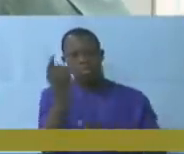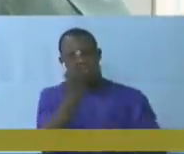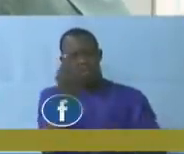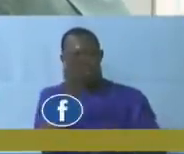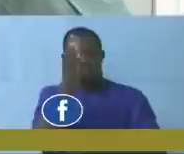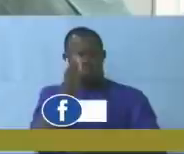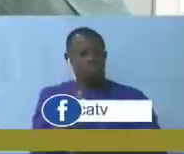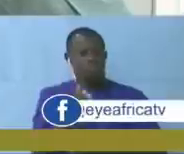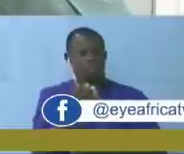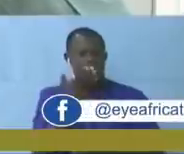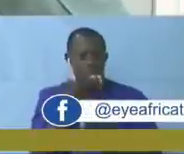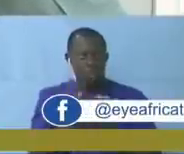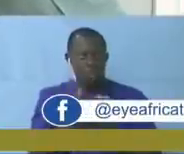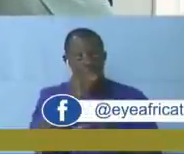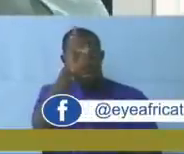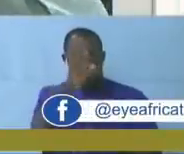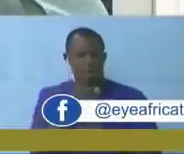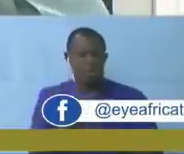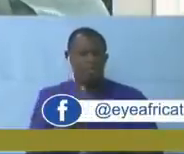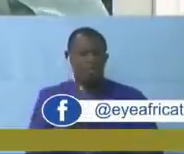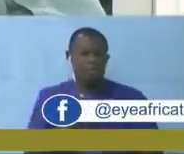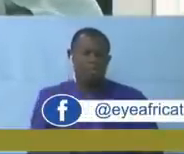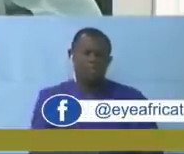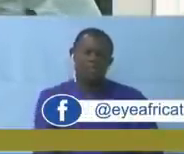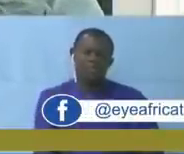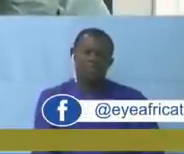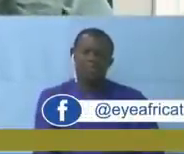And nothing but the truth. So help me God.